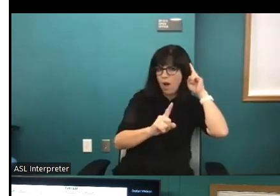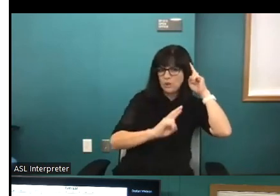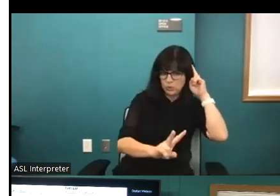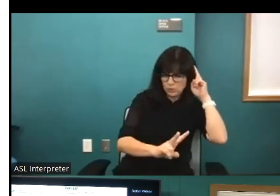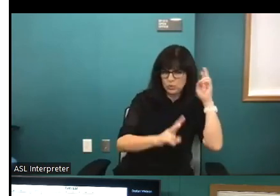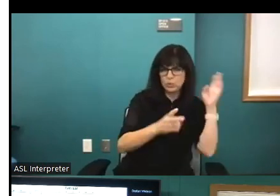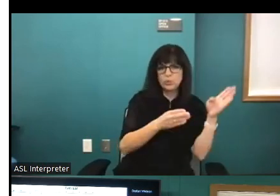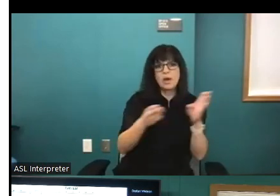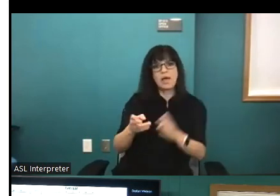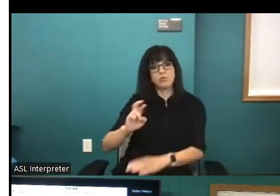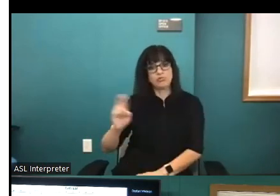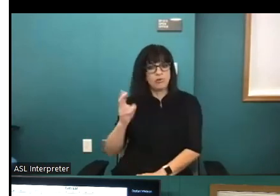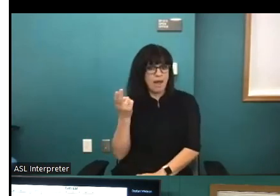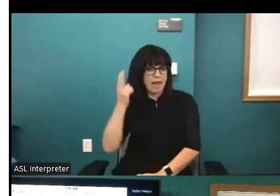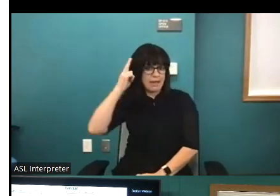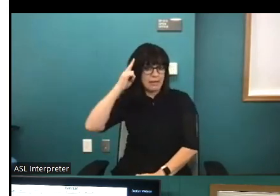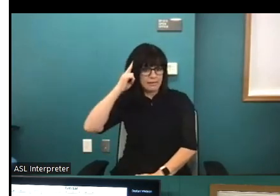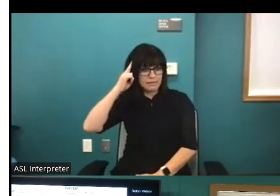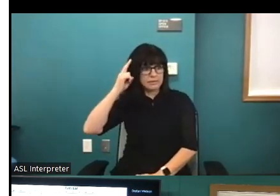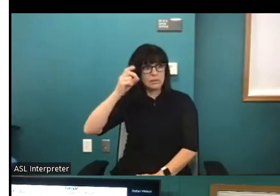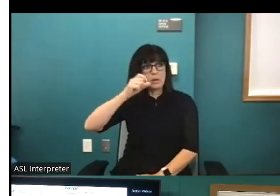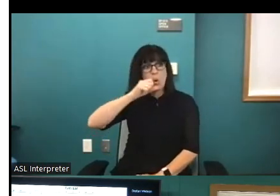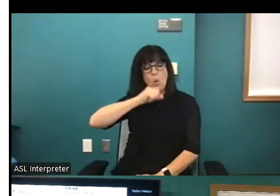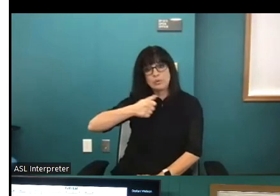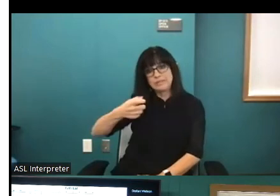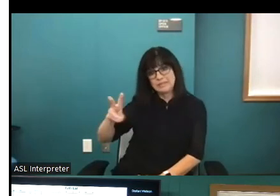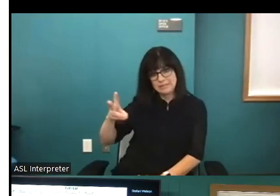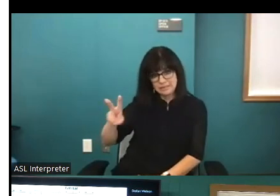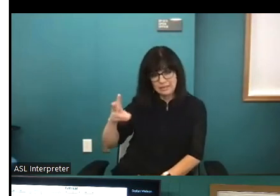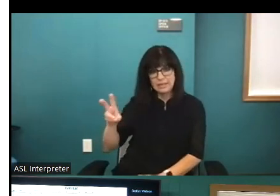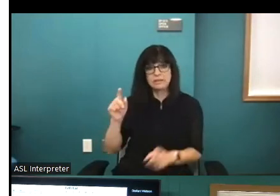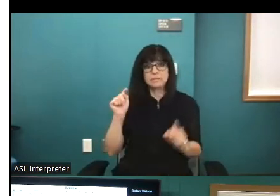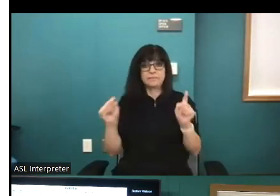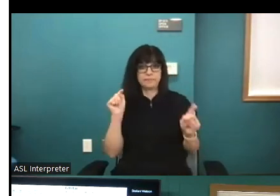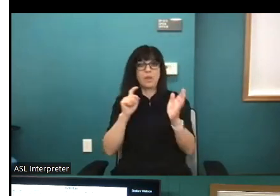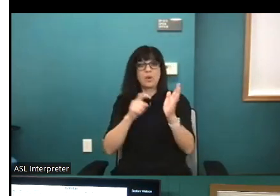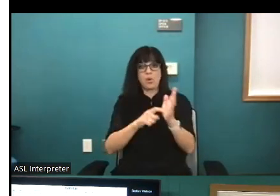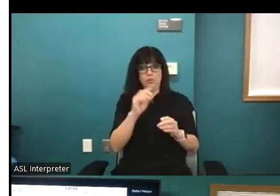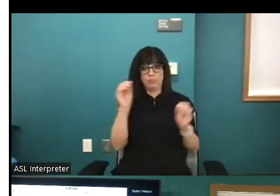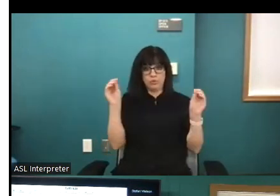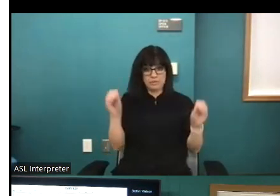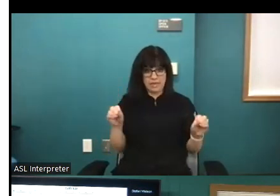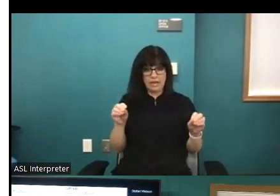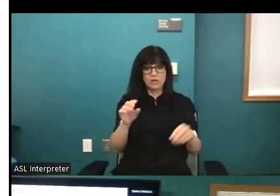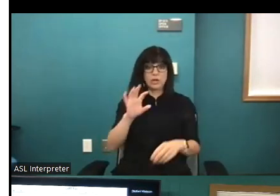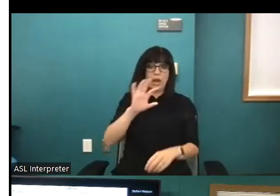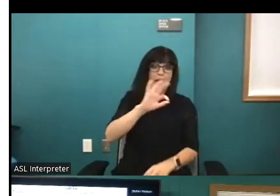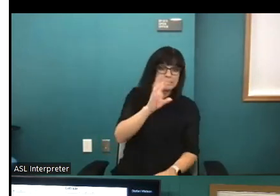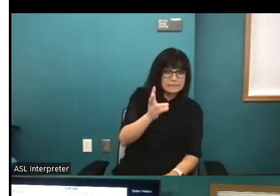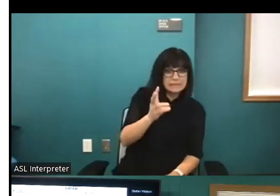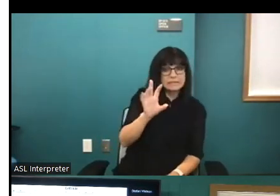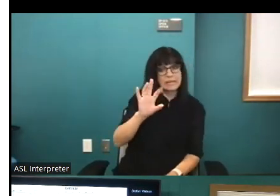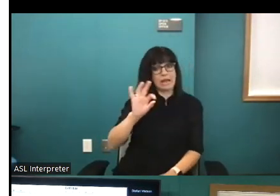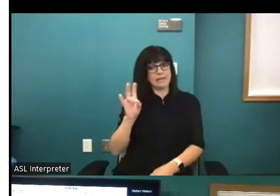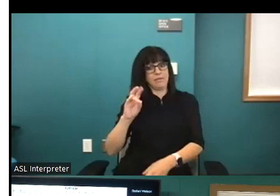maybe, and then got her right one when she was like 16. So you can see percentage-wise, she's getting 96,